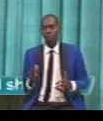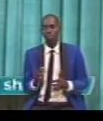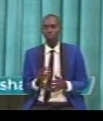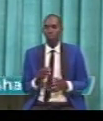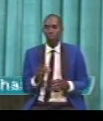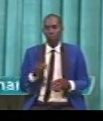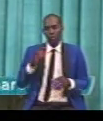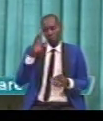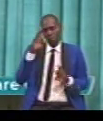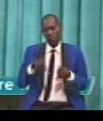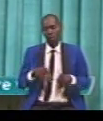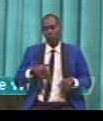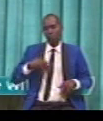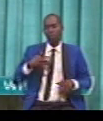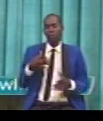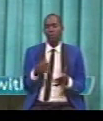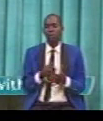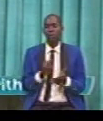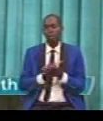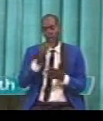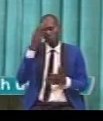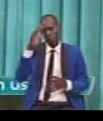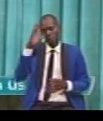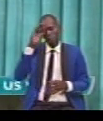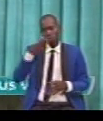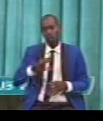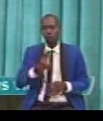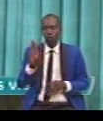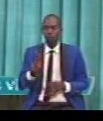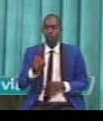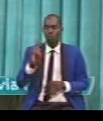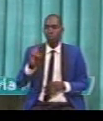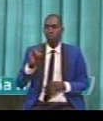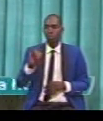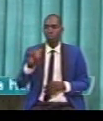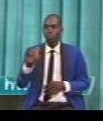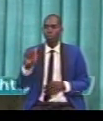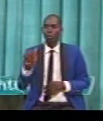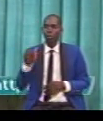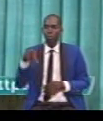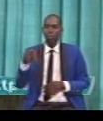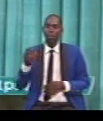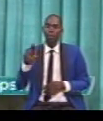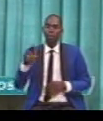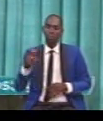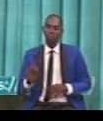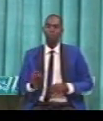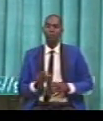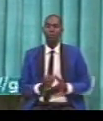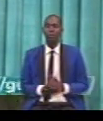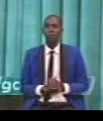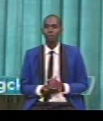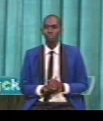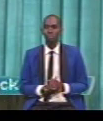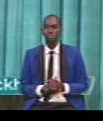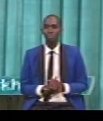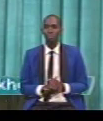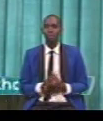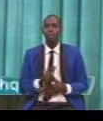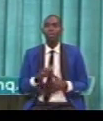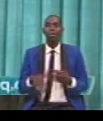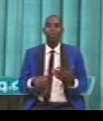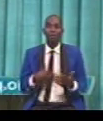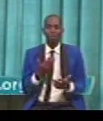diapers. So that's incontinence, which normally presents as inability to hold the stool. Okay. All the incontinence,